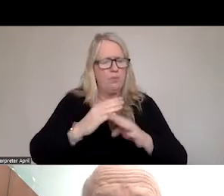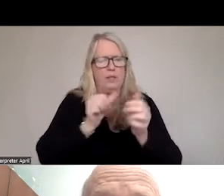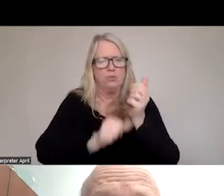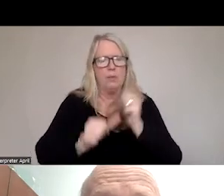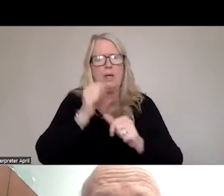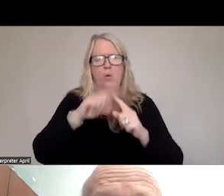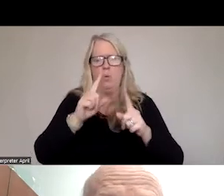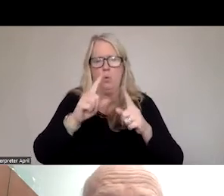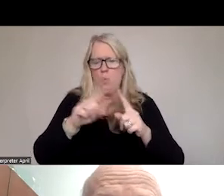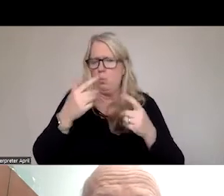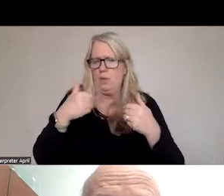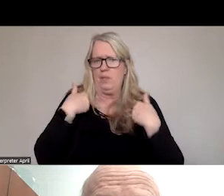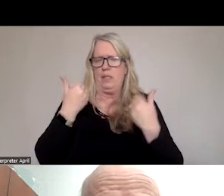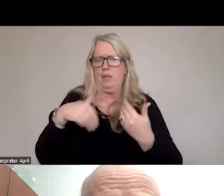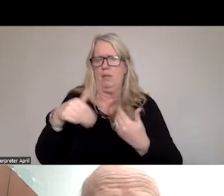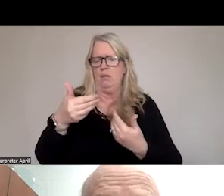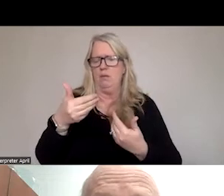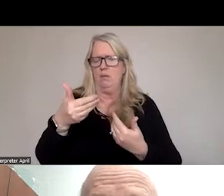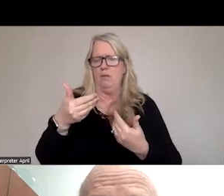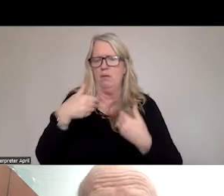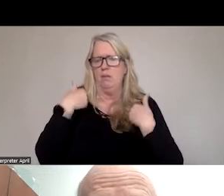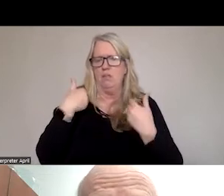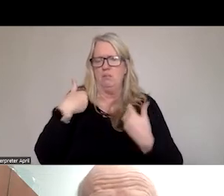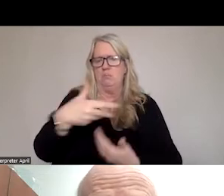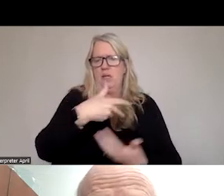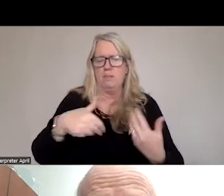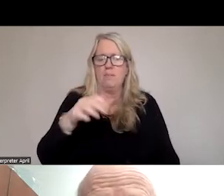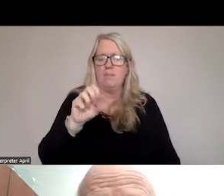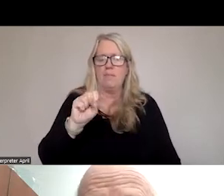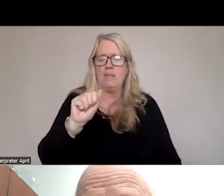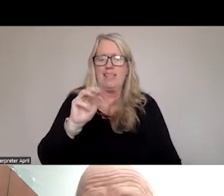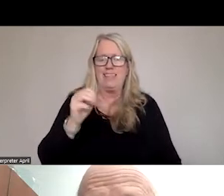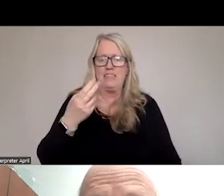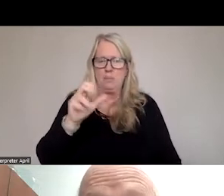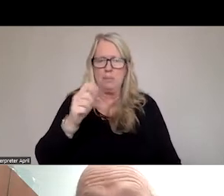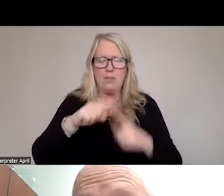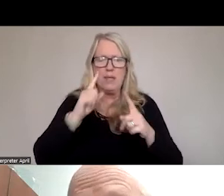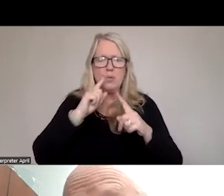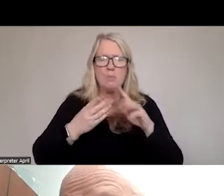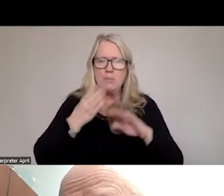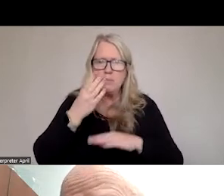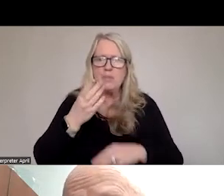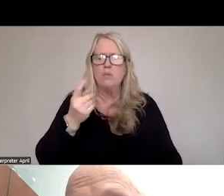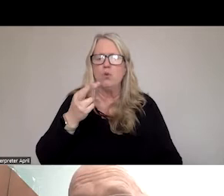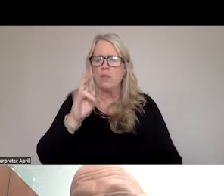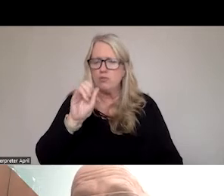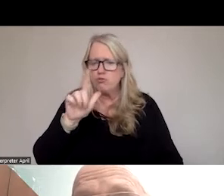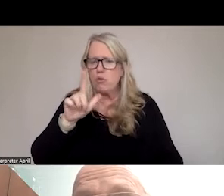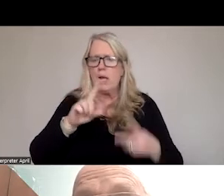youth is a critical issue. SAMHSA's Garrett Lee Smith State and Tribal Youth Suicide Prevention